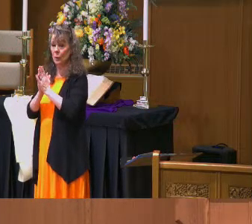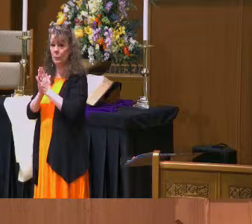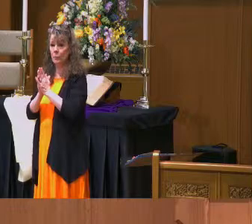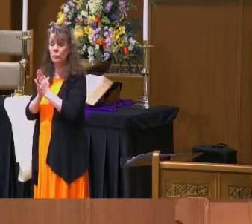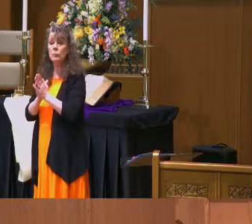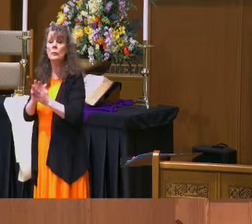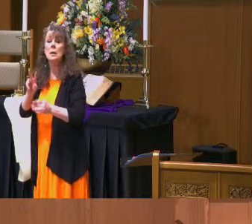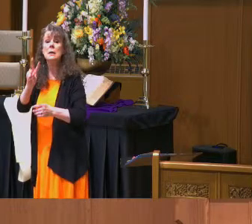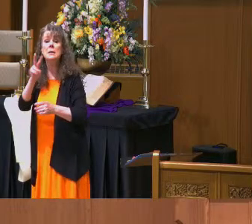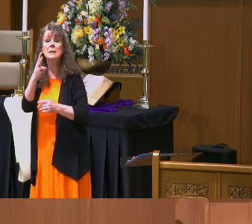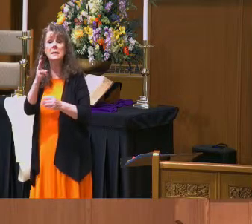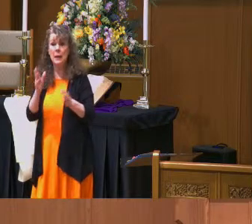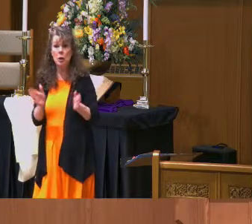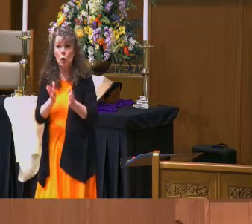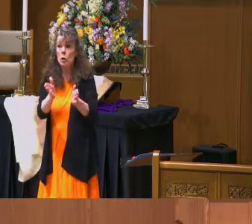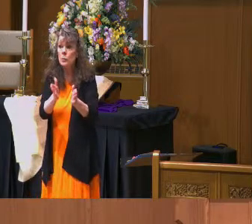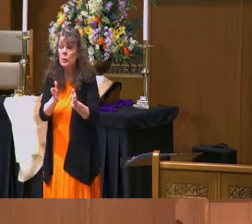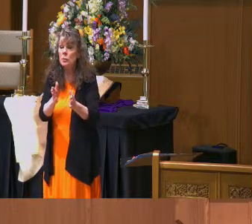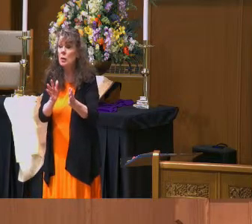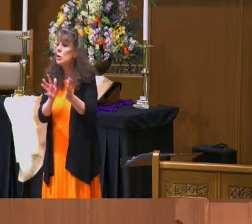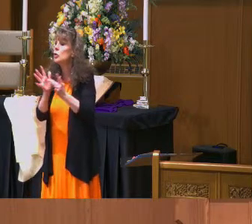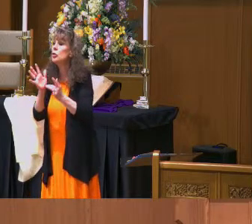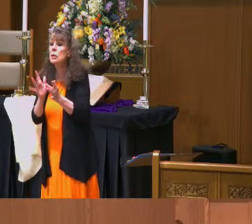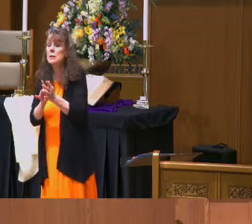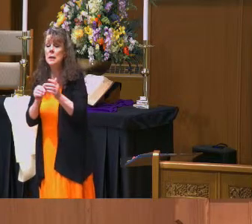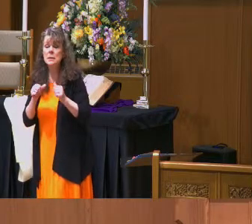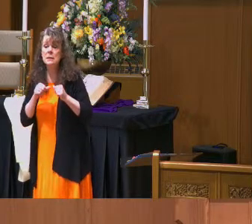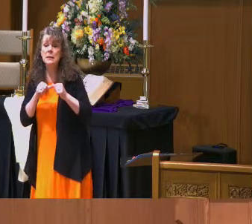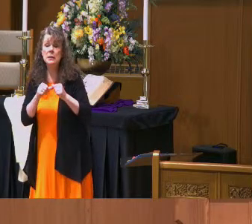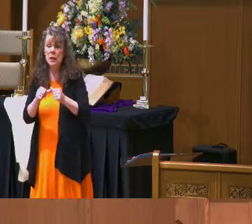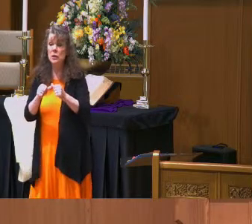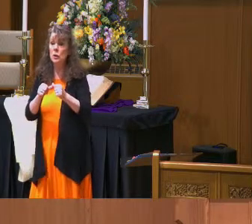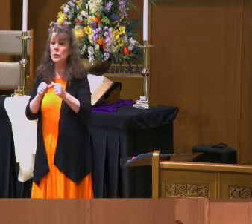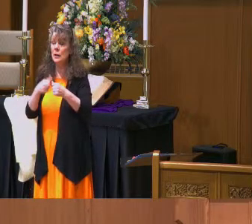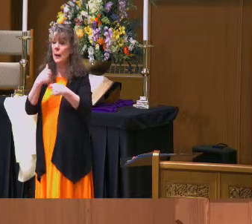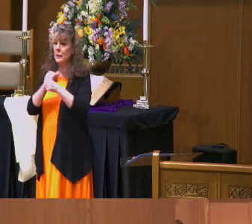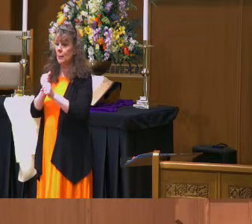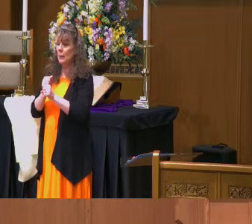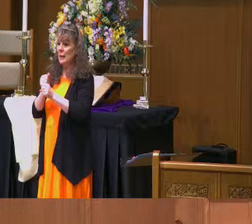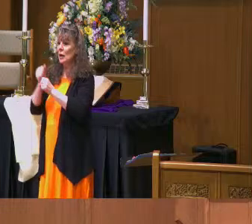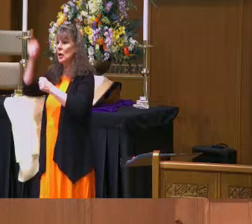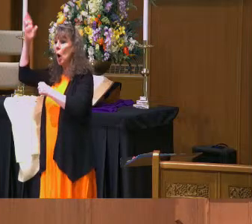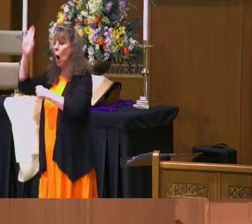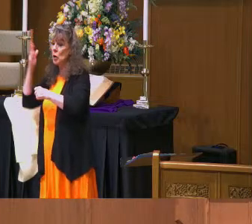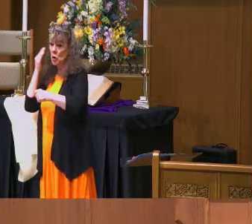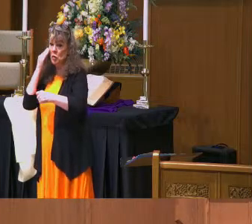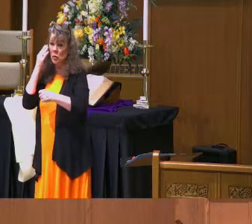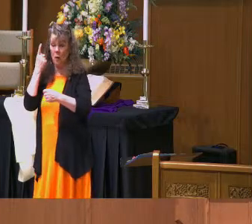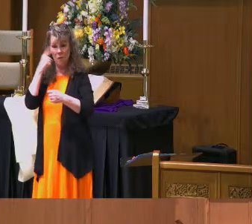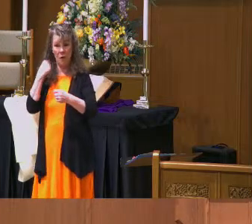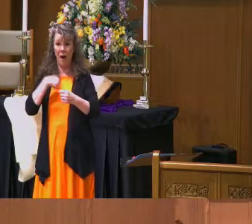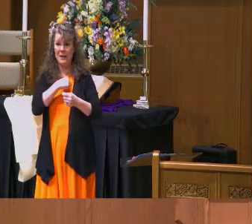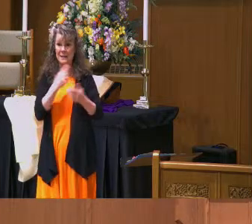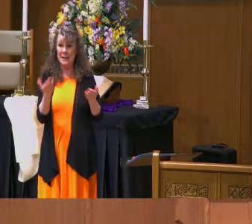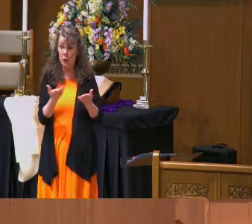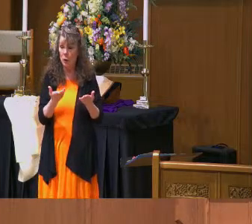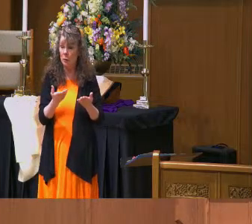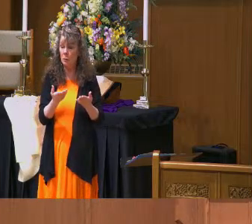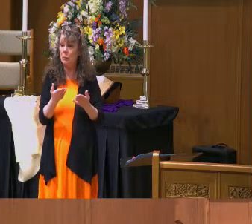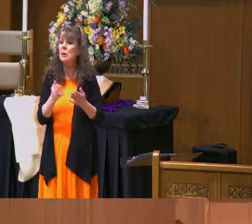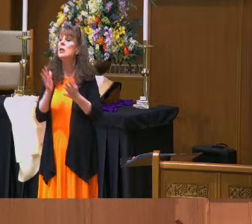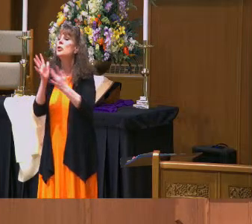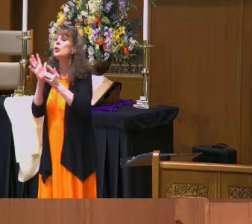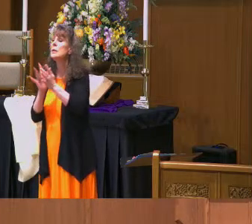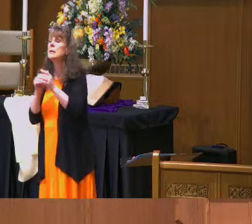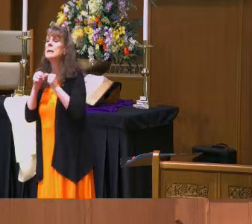That second encouragement, Jesus continues to make the Father known to us on earth. Jesus